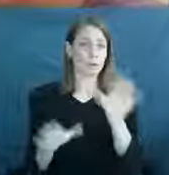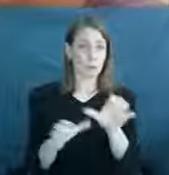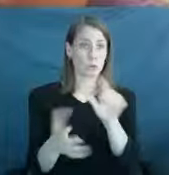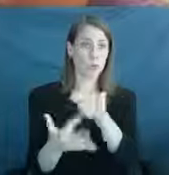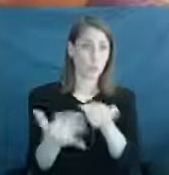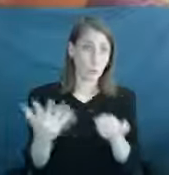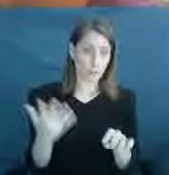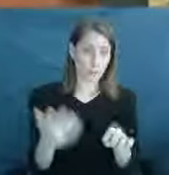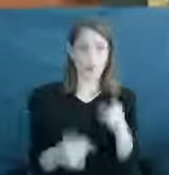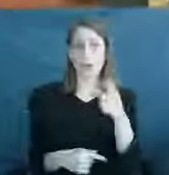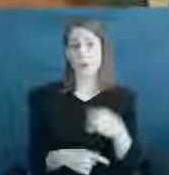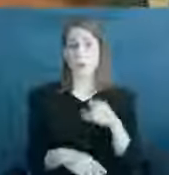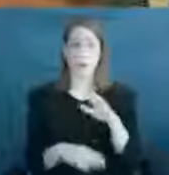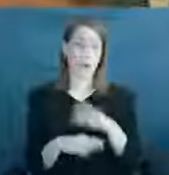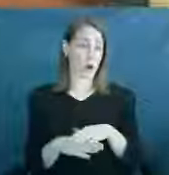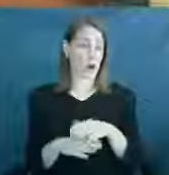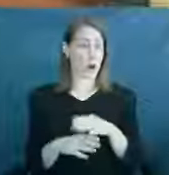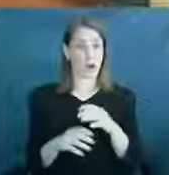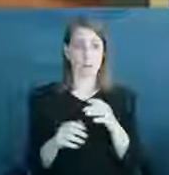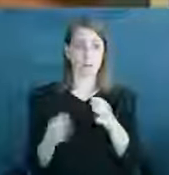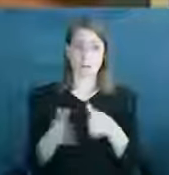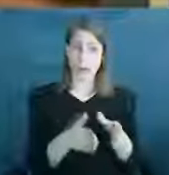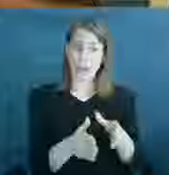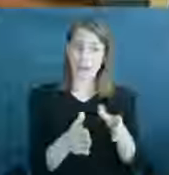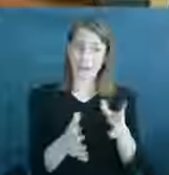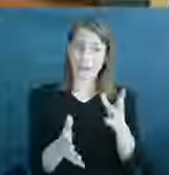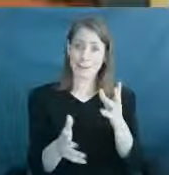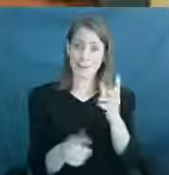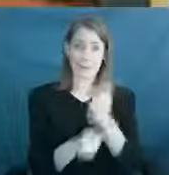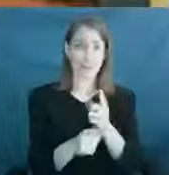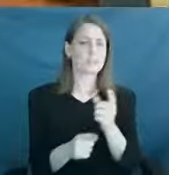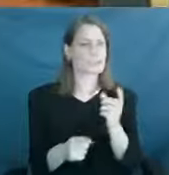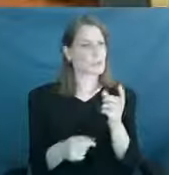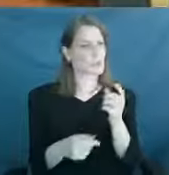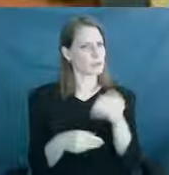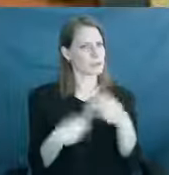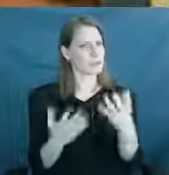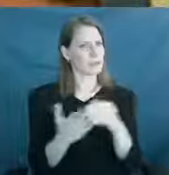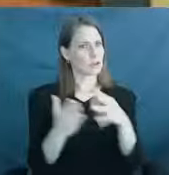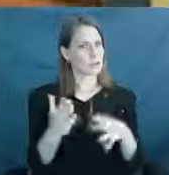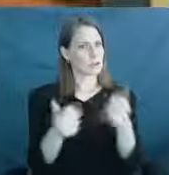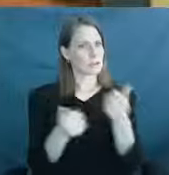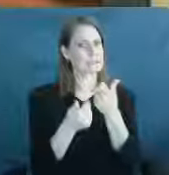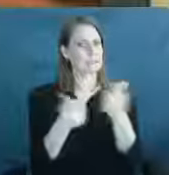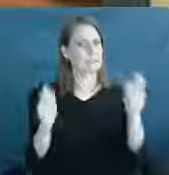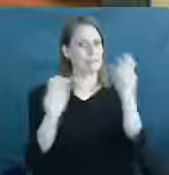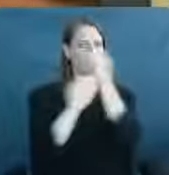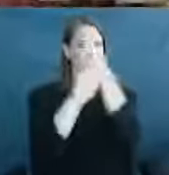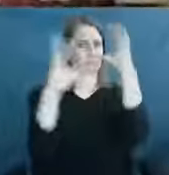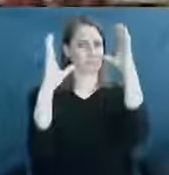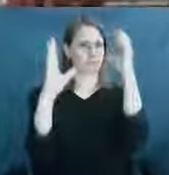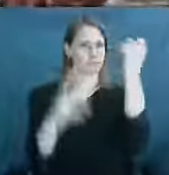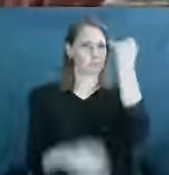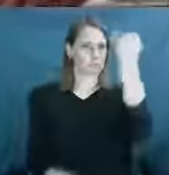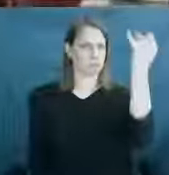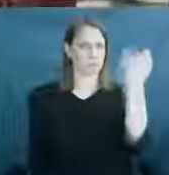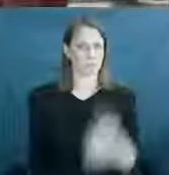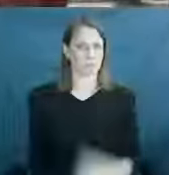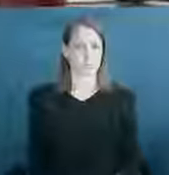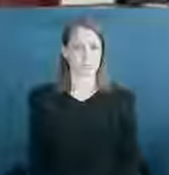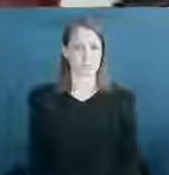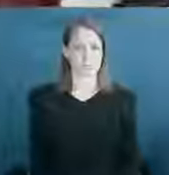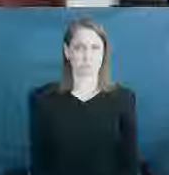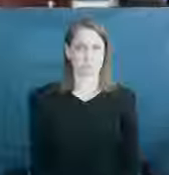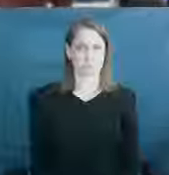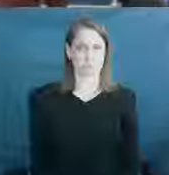do so-and-so. And you're my stars, we're on track, or we're way ahead of track, and so we're going to make our own space rocket this afternoon.